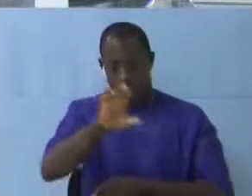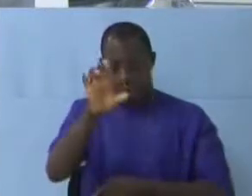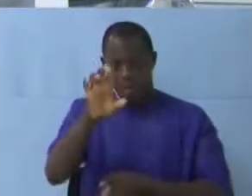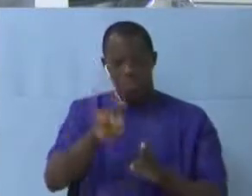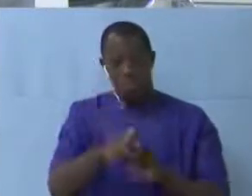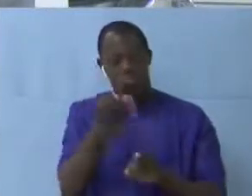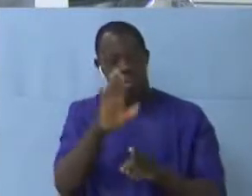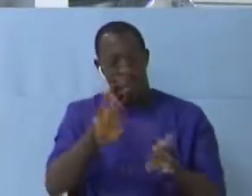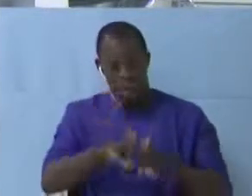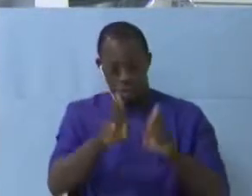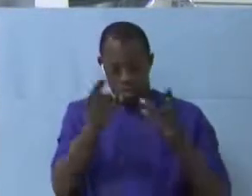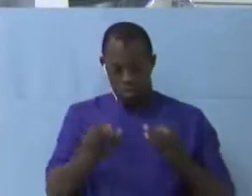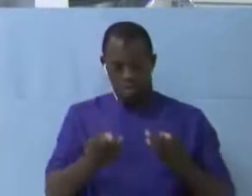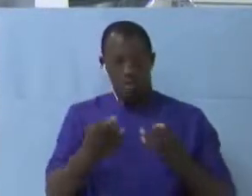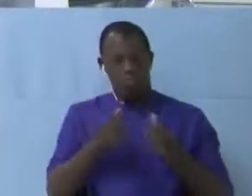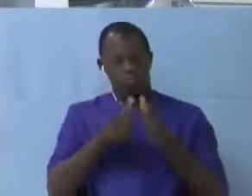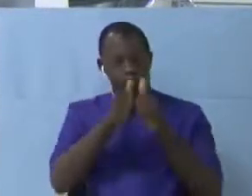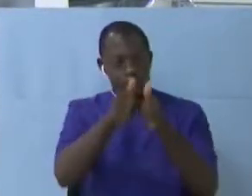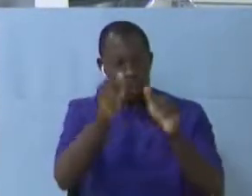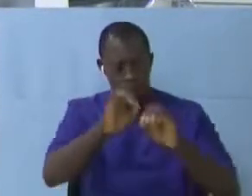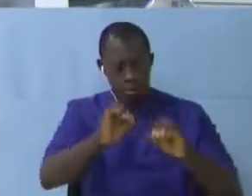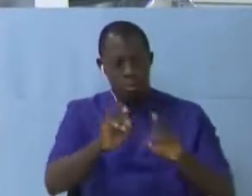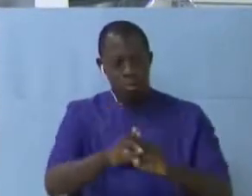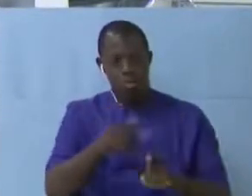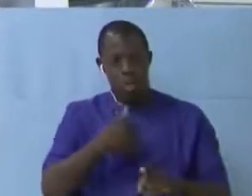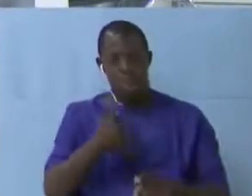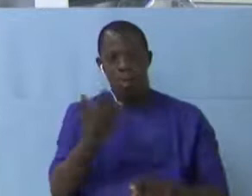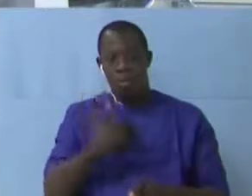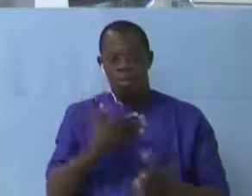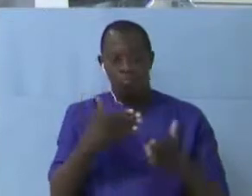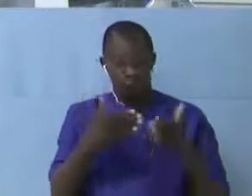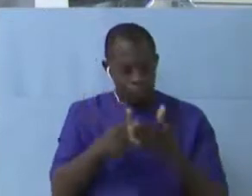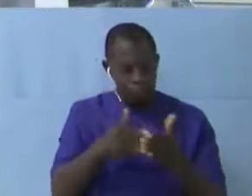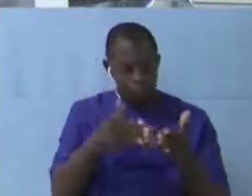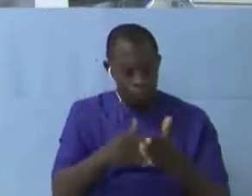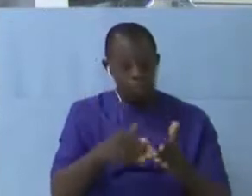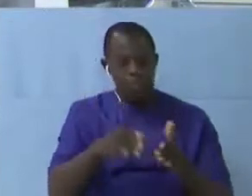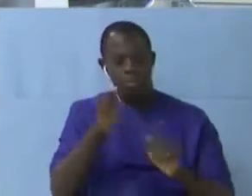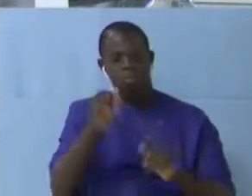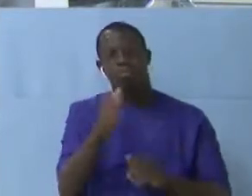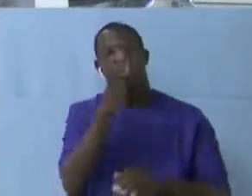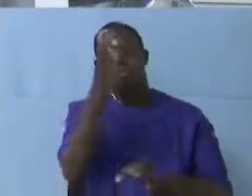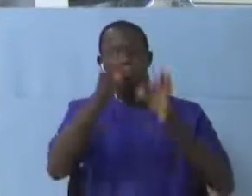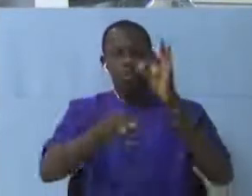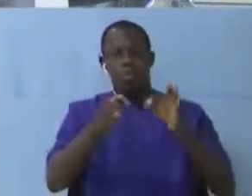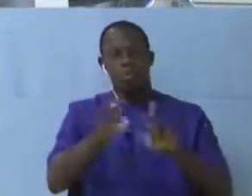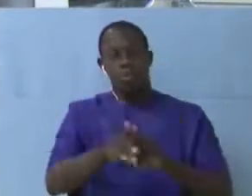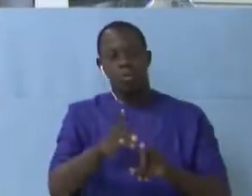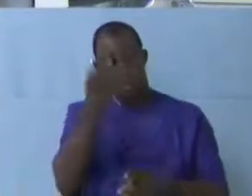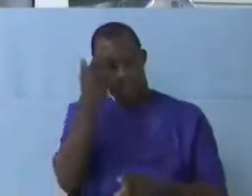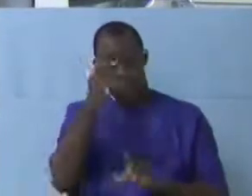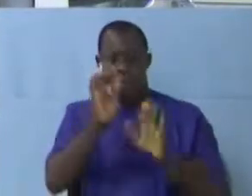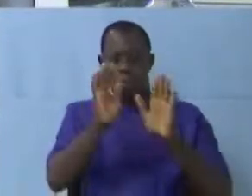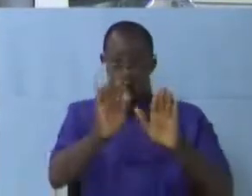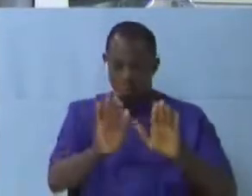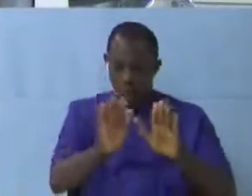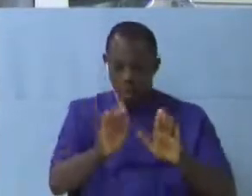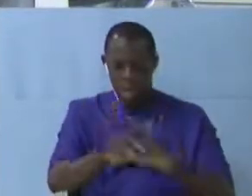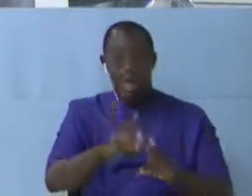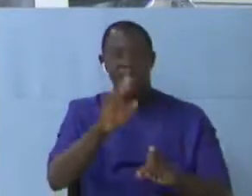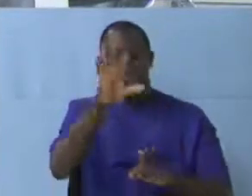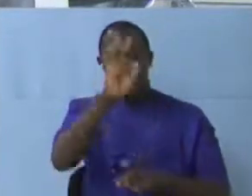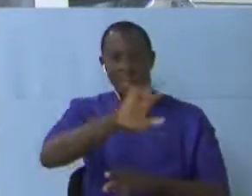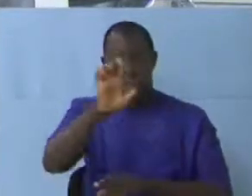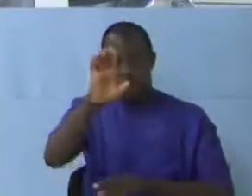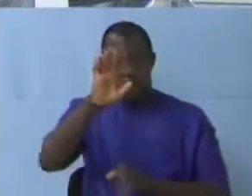are handled. In fact, I've been on a lot of pressure to go to court, but insisted we have to wait to the end of the TRRC before we